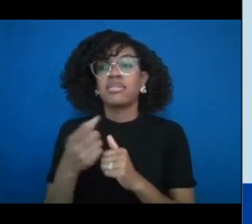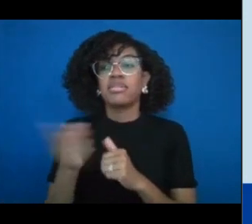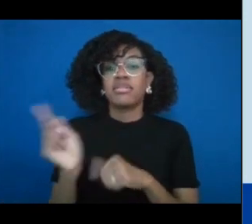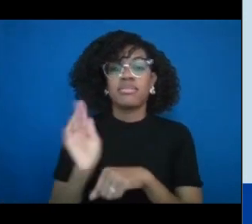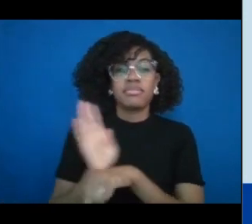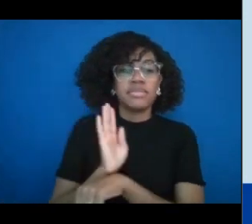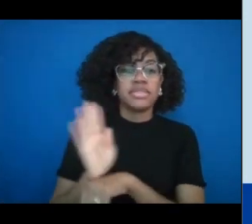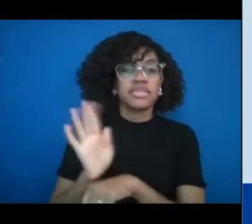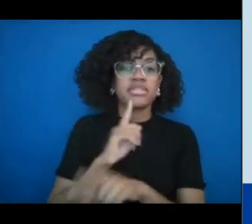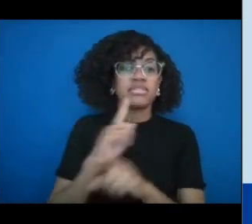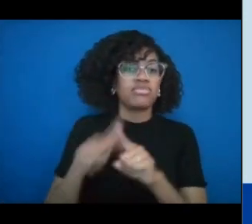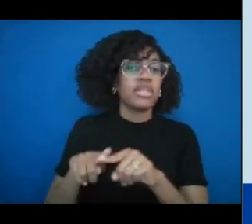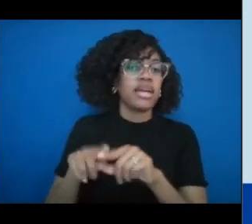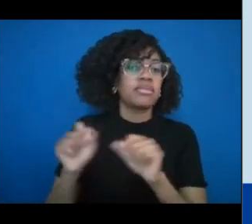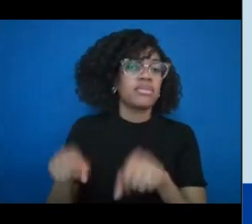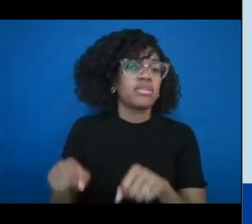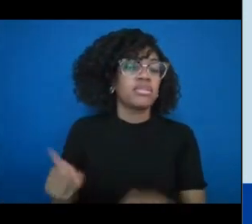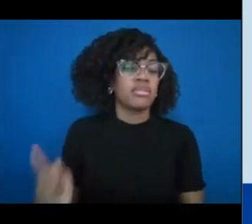reliable.